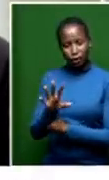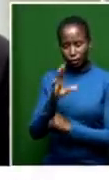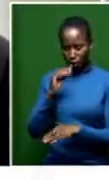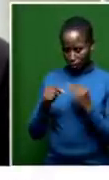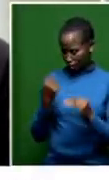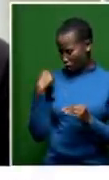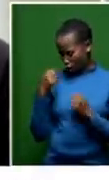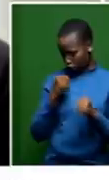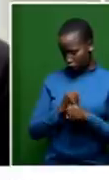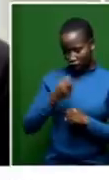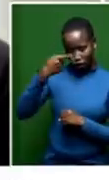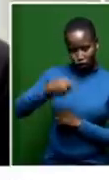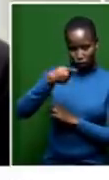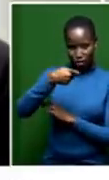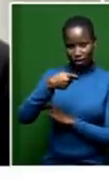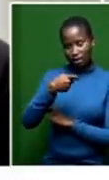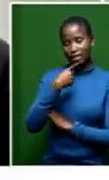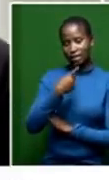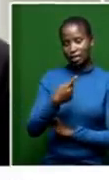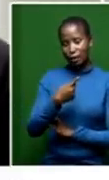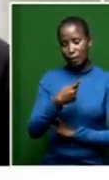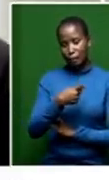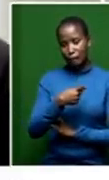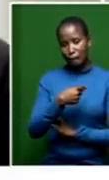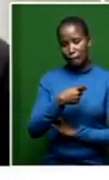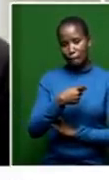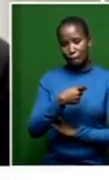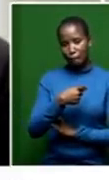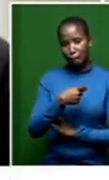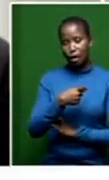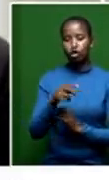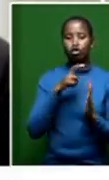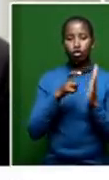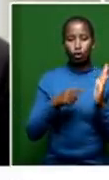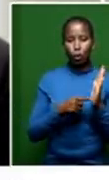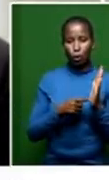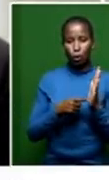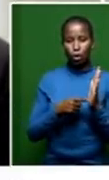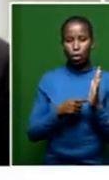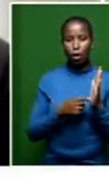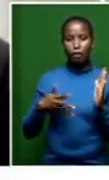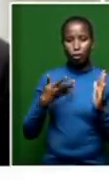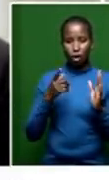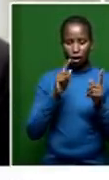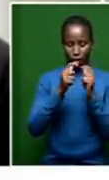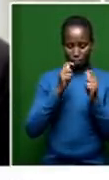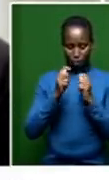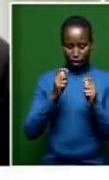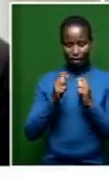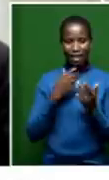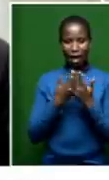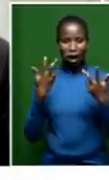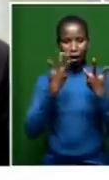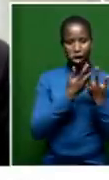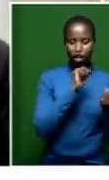year's judgment, it ruled that rules needed to be amended to allow the head of a Chapter 9 institution